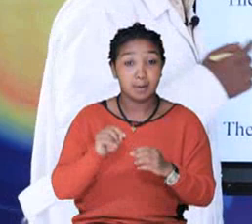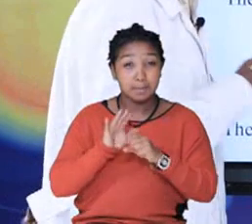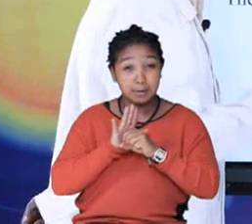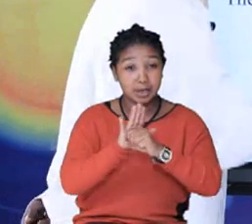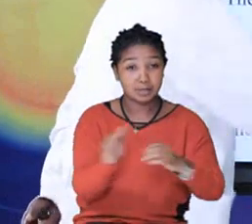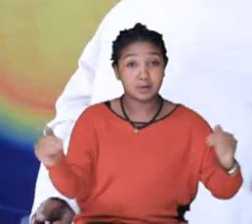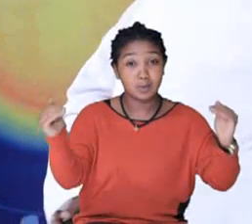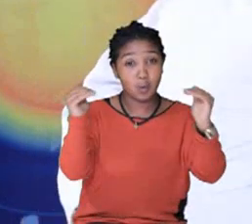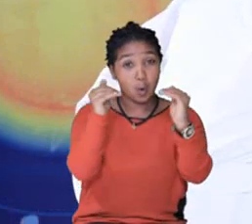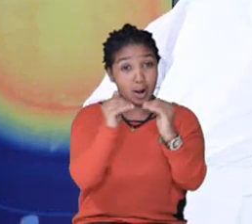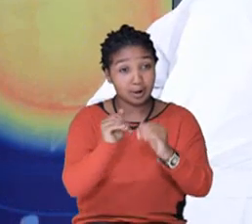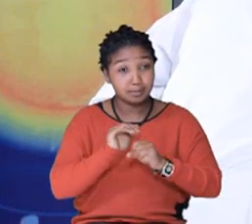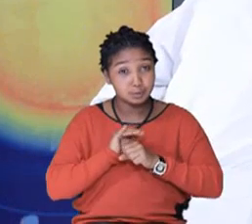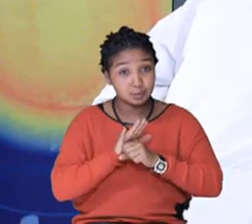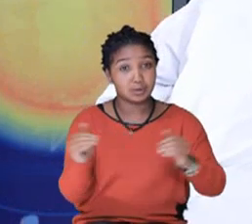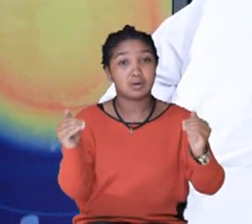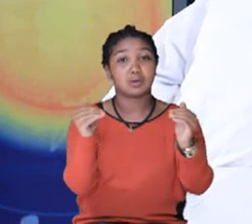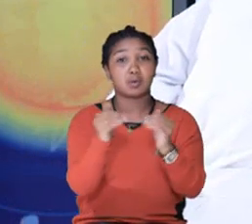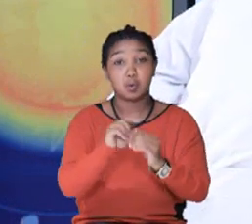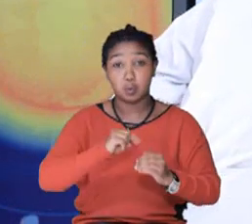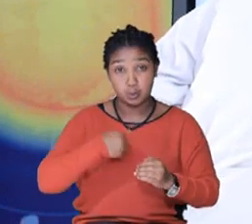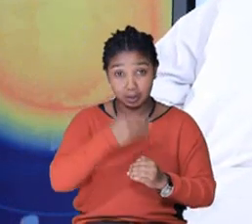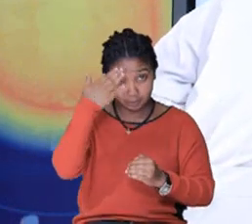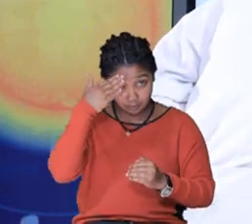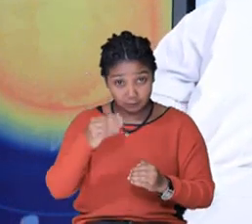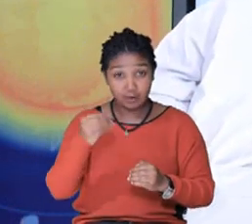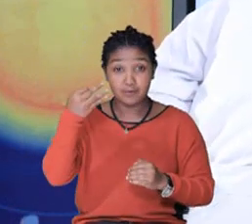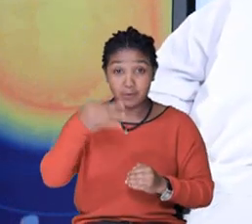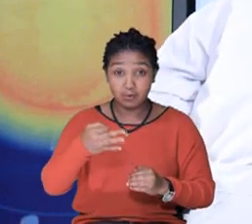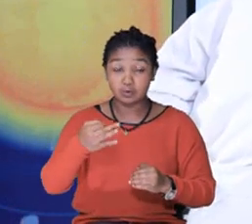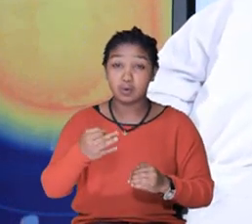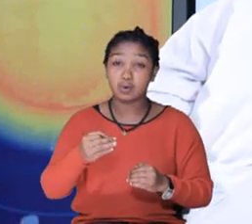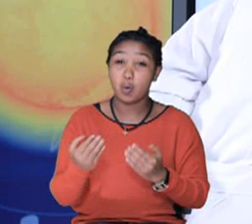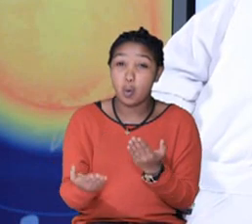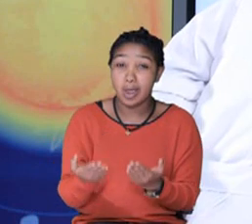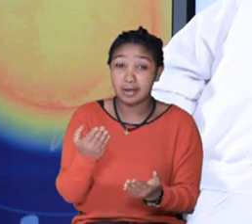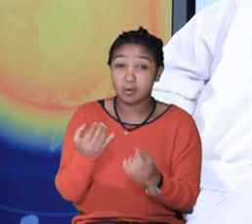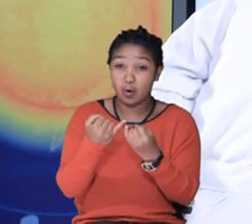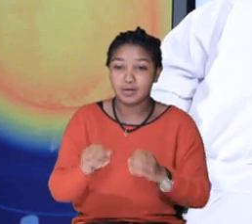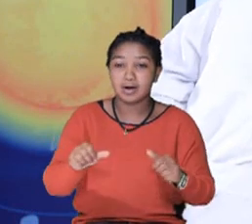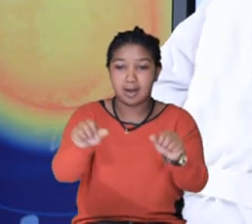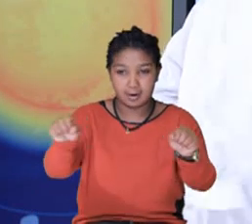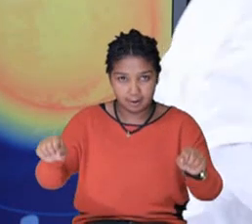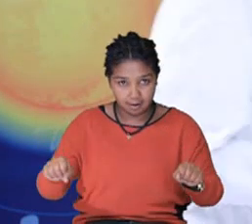is equals to, we know that force or weight over